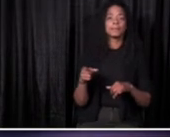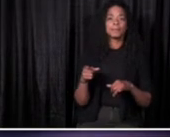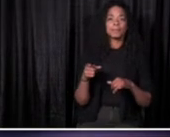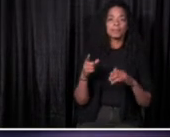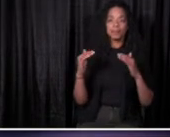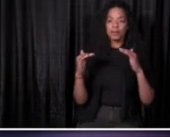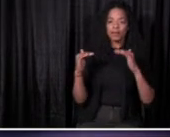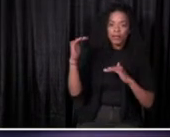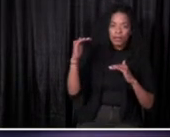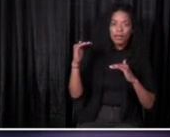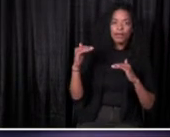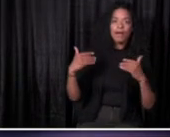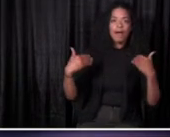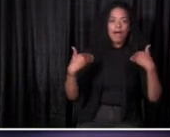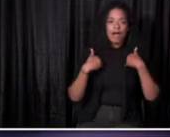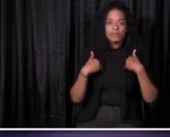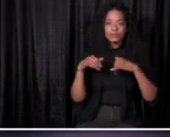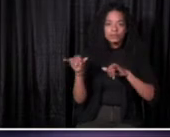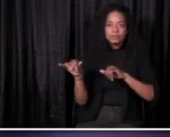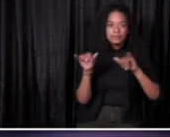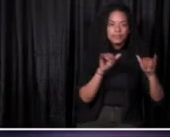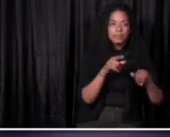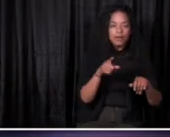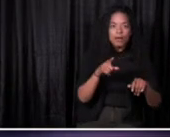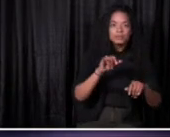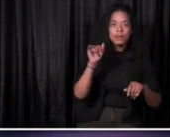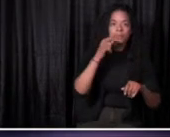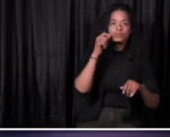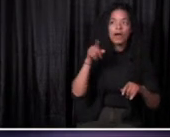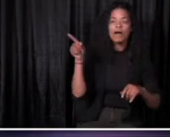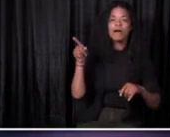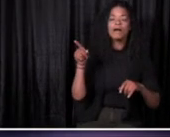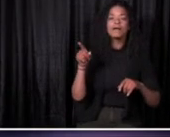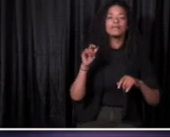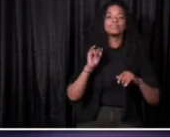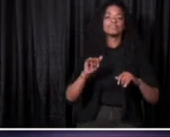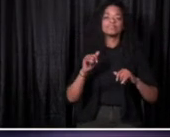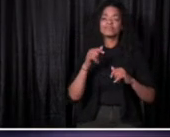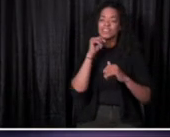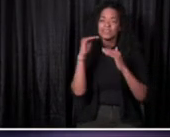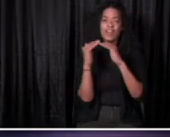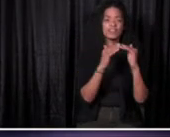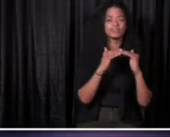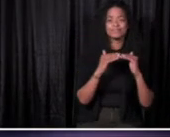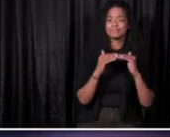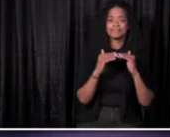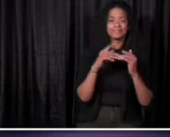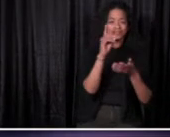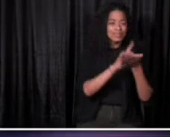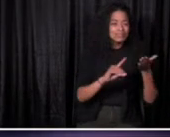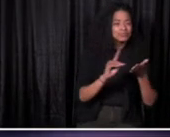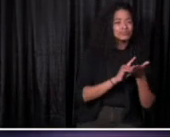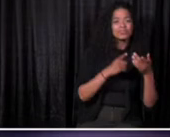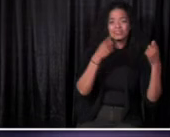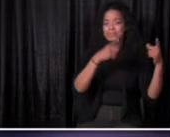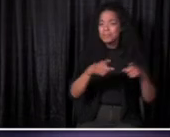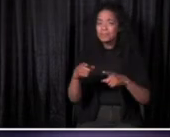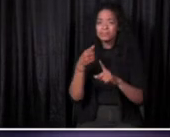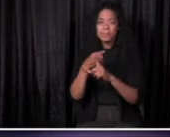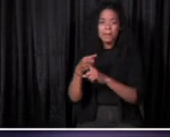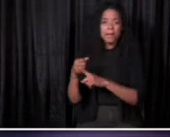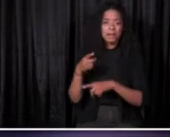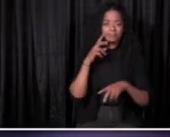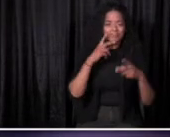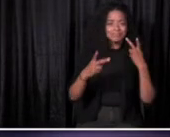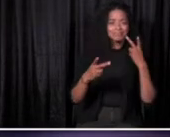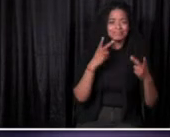disparities and discrepancies and discrimination, particularly against